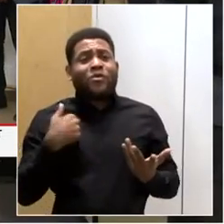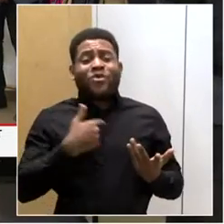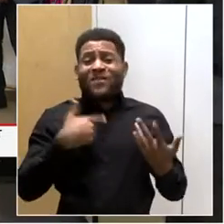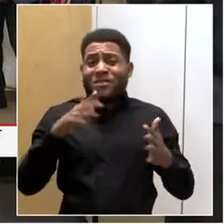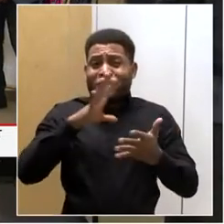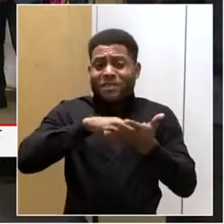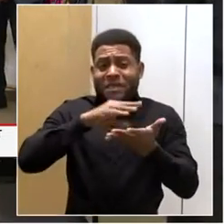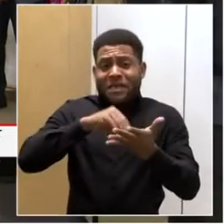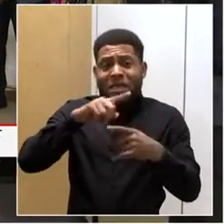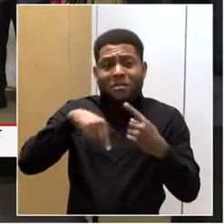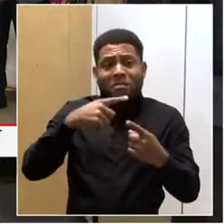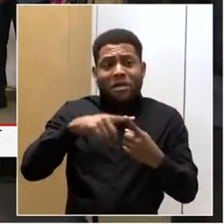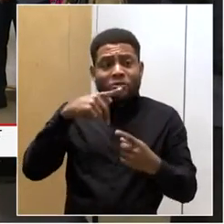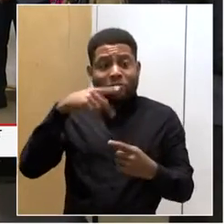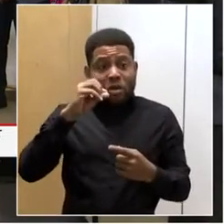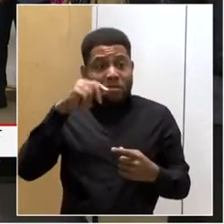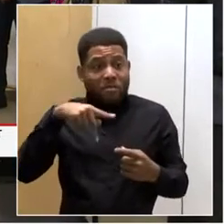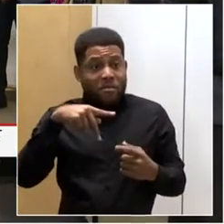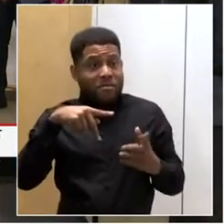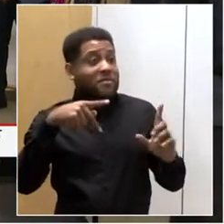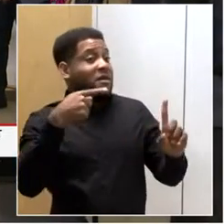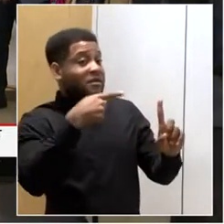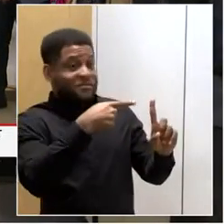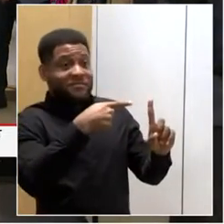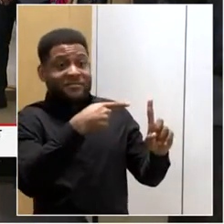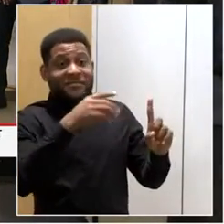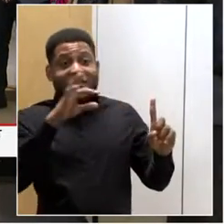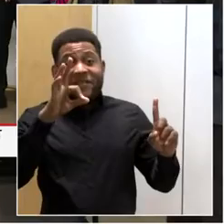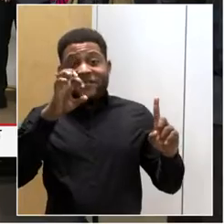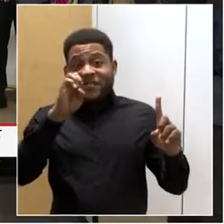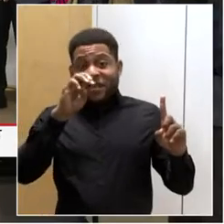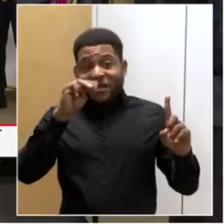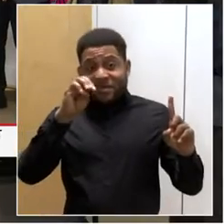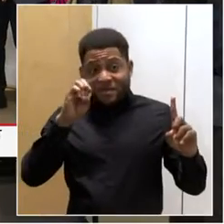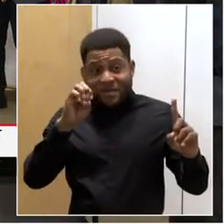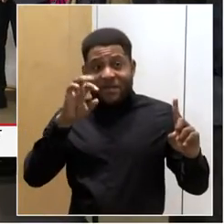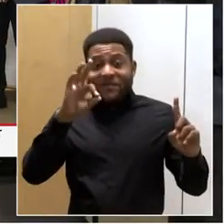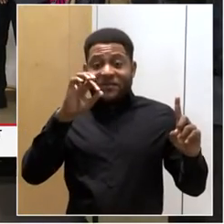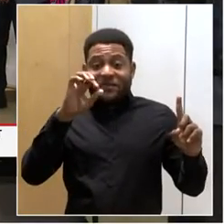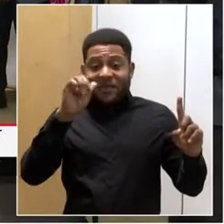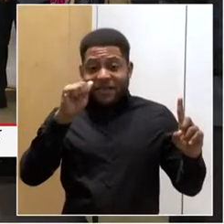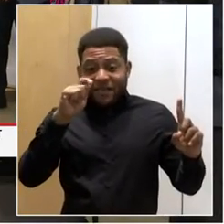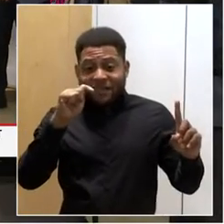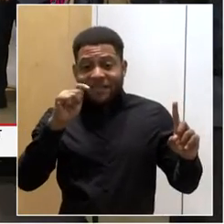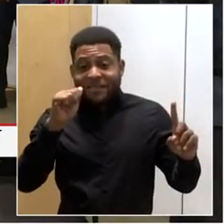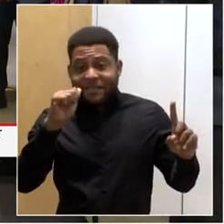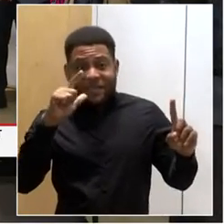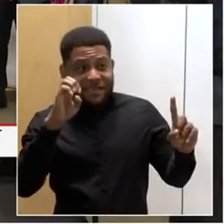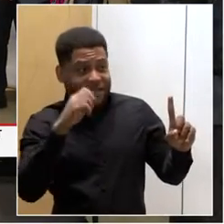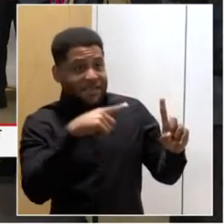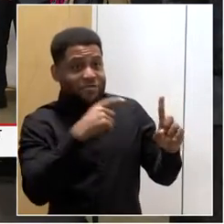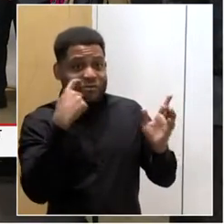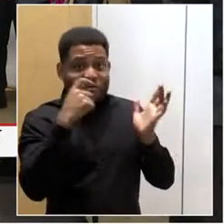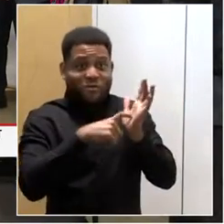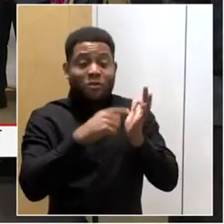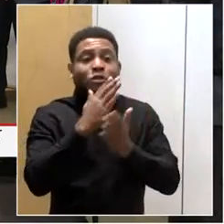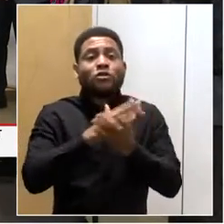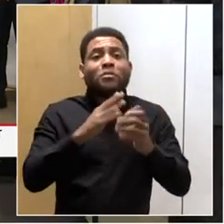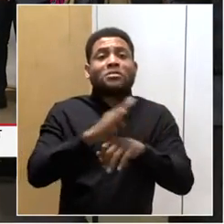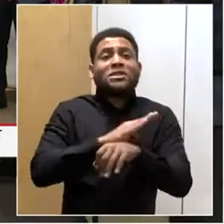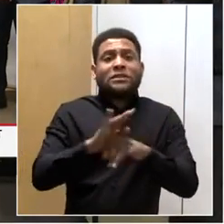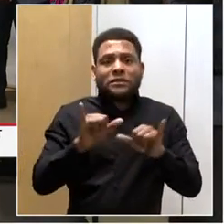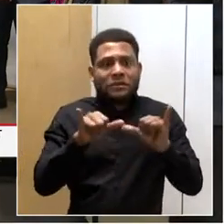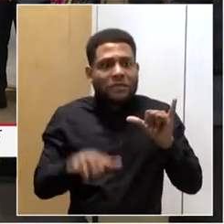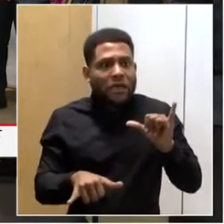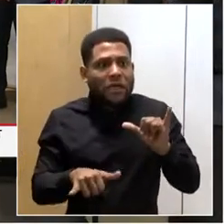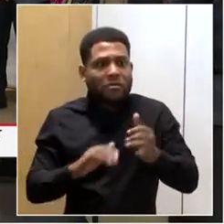Femme Patel mentioned that a few minutes ago. Some of them stay, and they become important